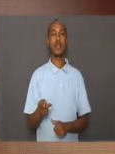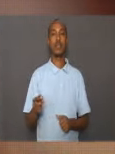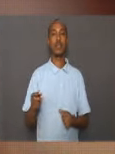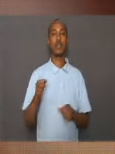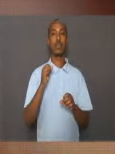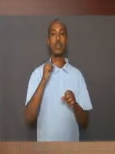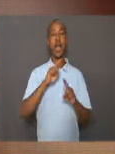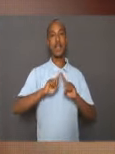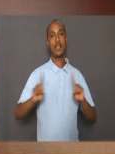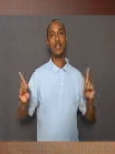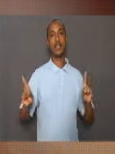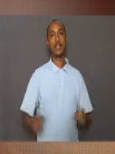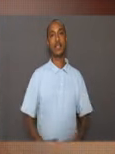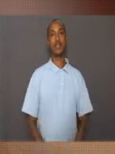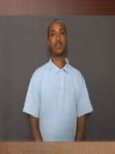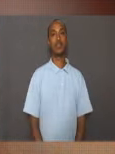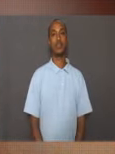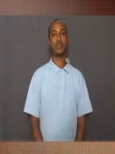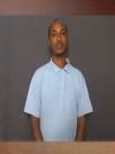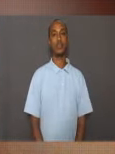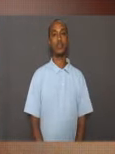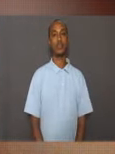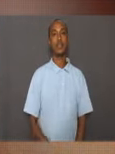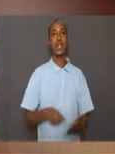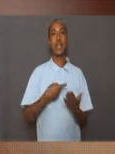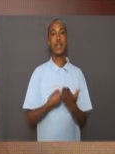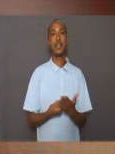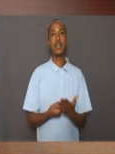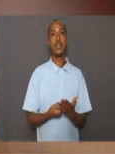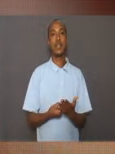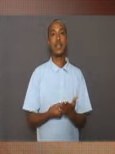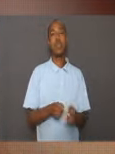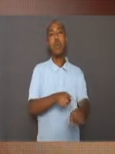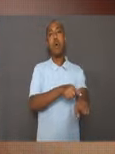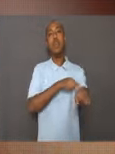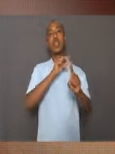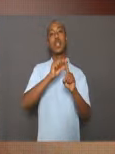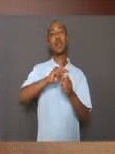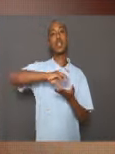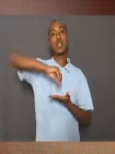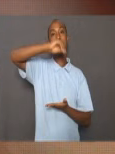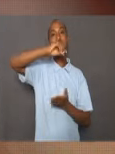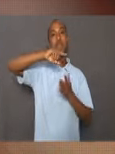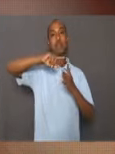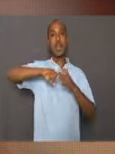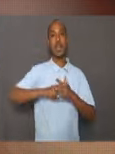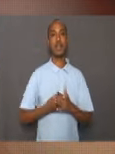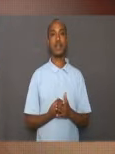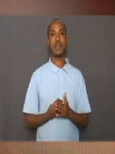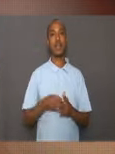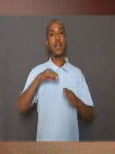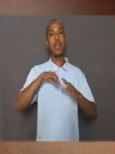be identified. This long-term study began